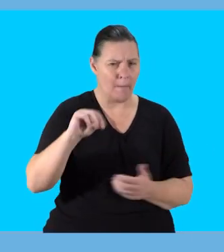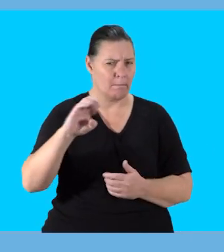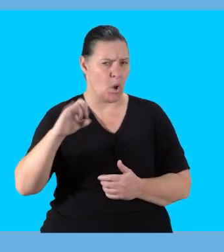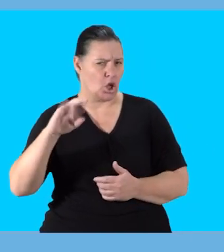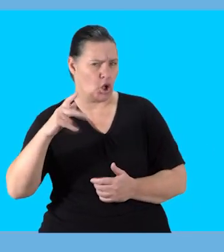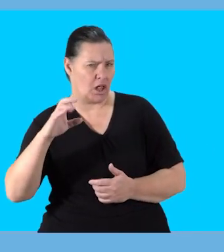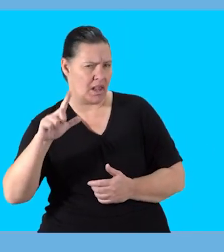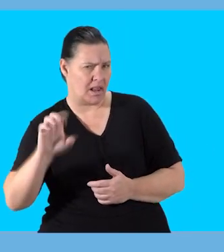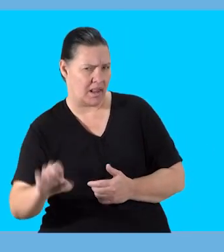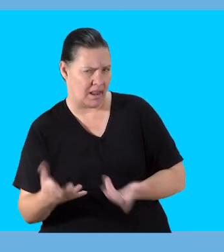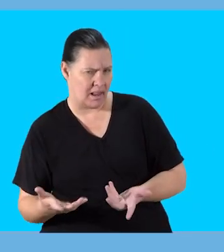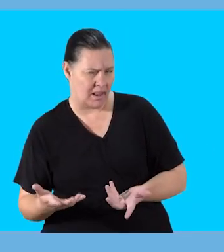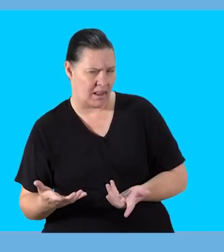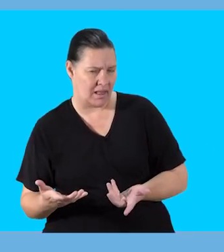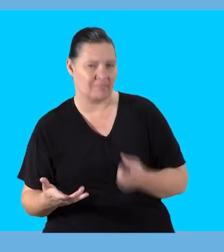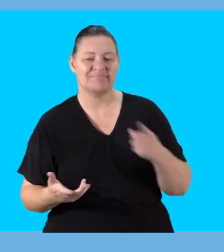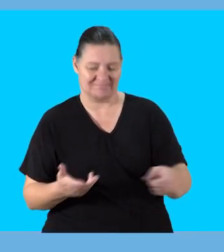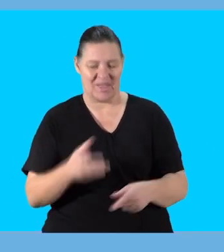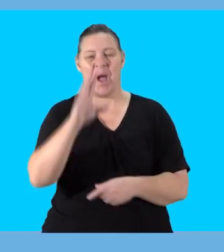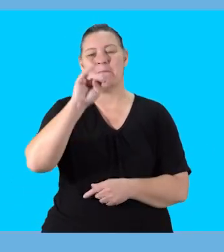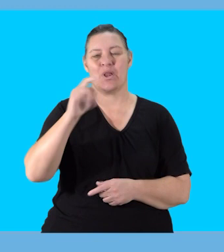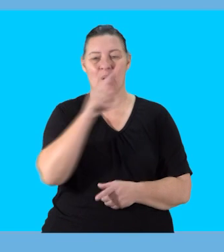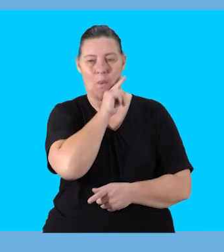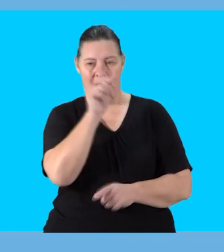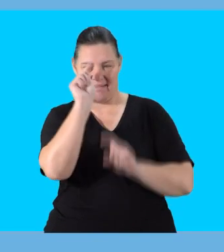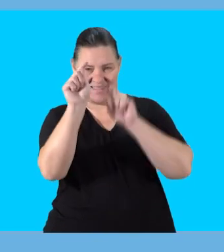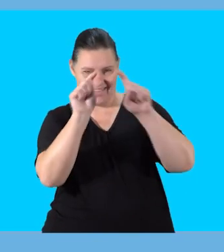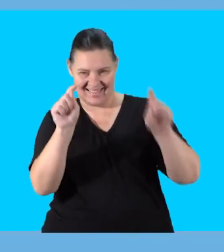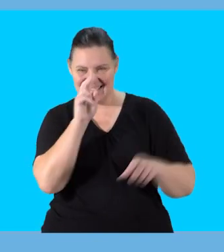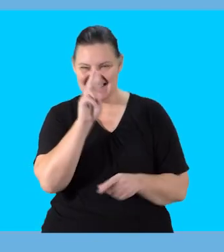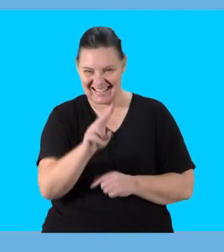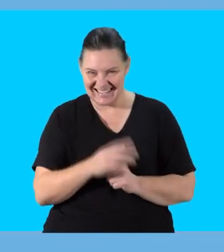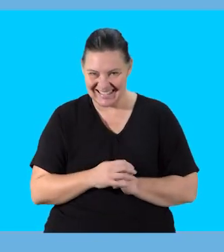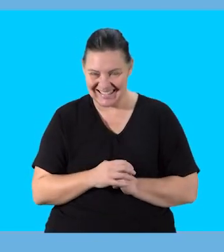it a molecule? So this would be a molecule.